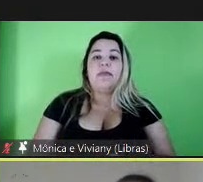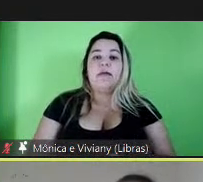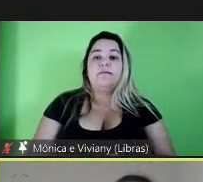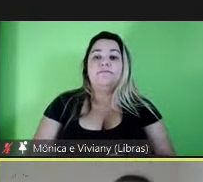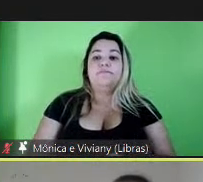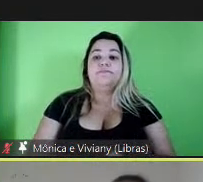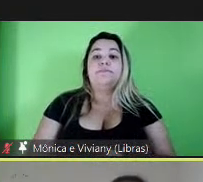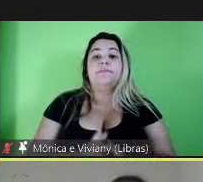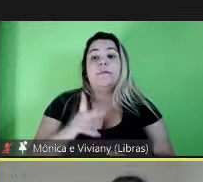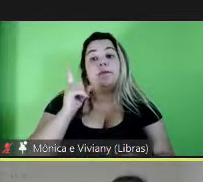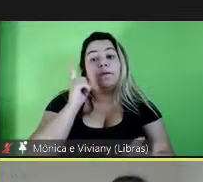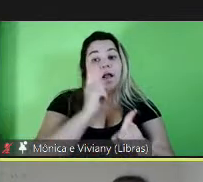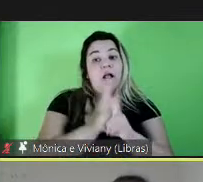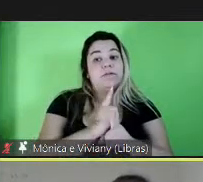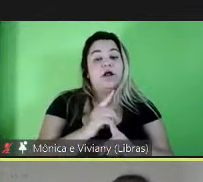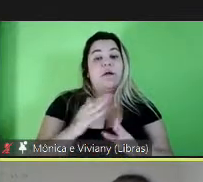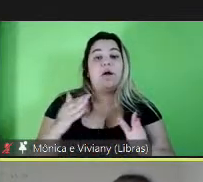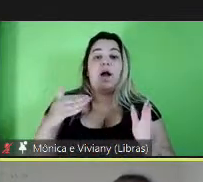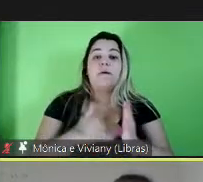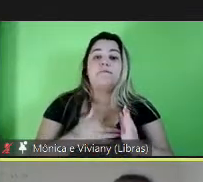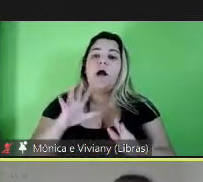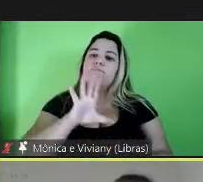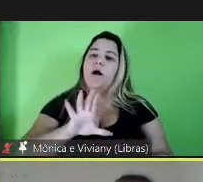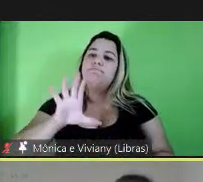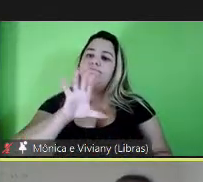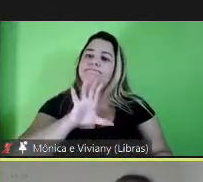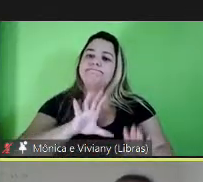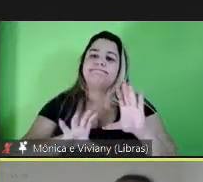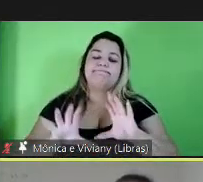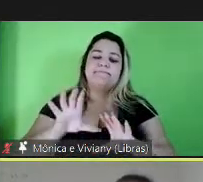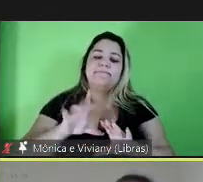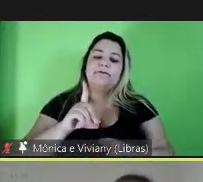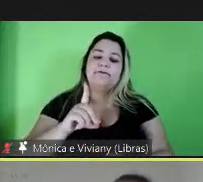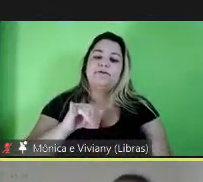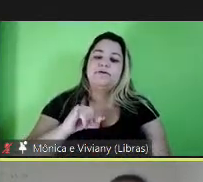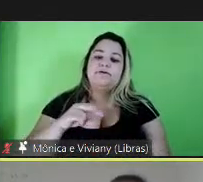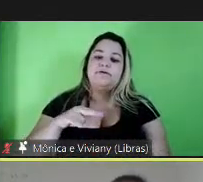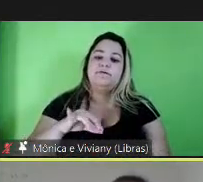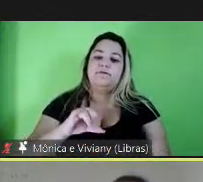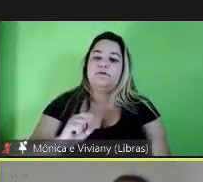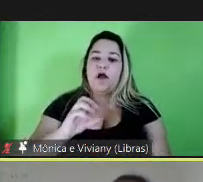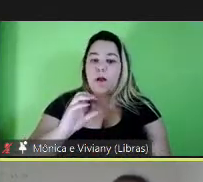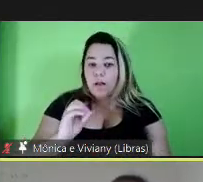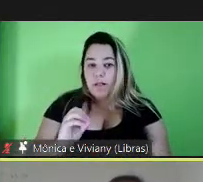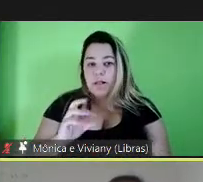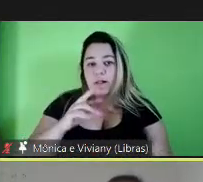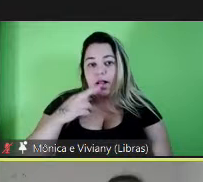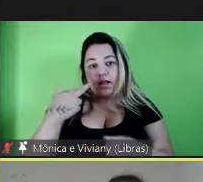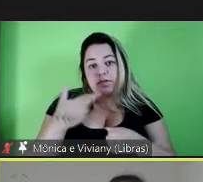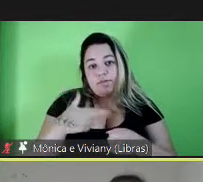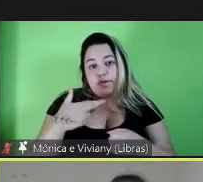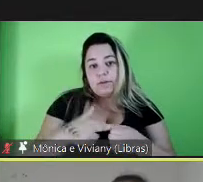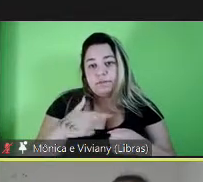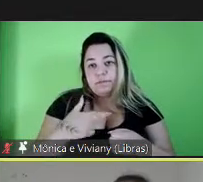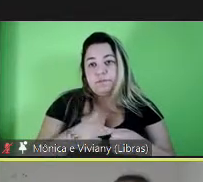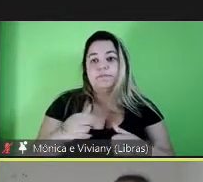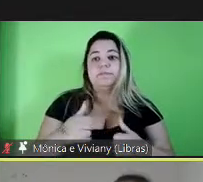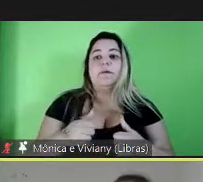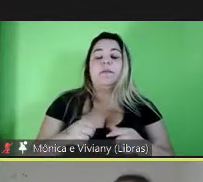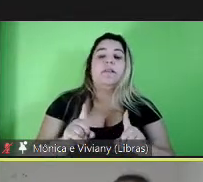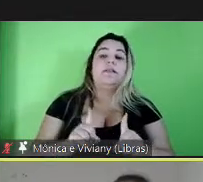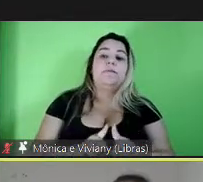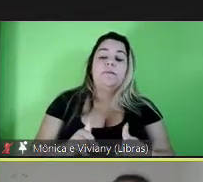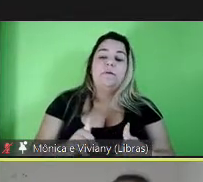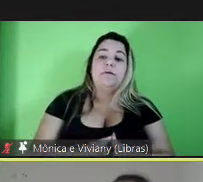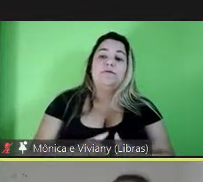So then what did I find here to characterize this last map in this diagnosis is that within this region here that